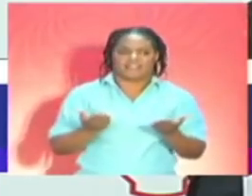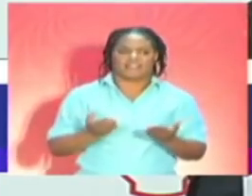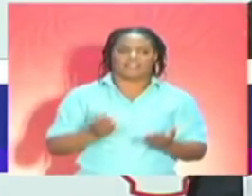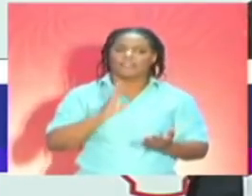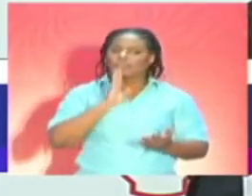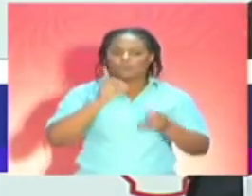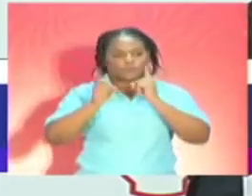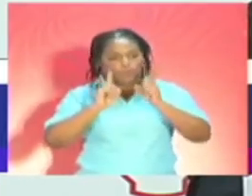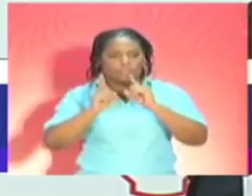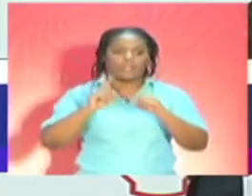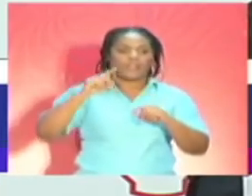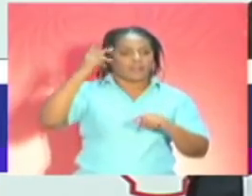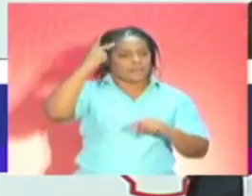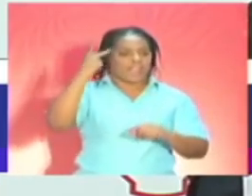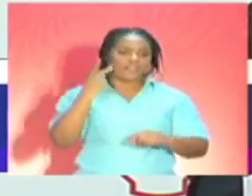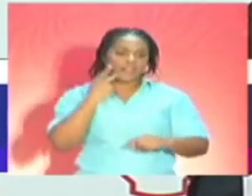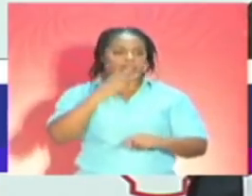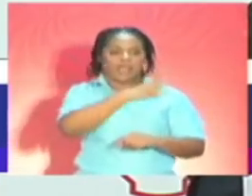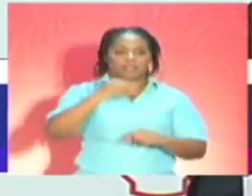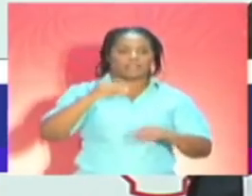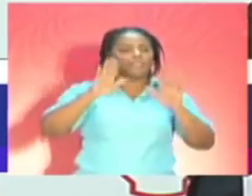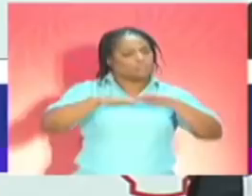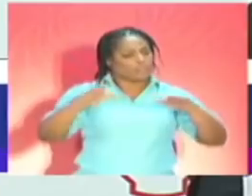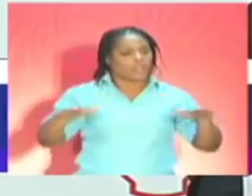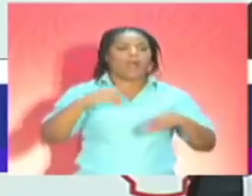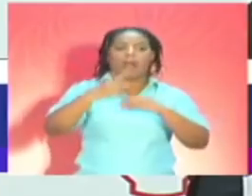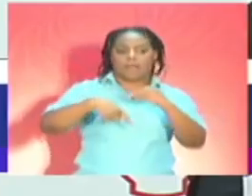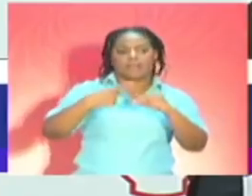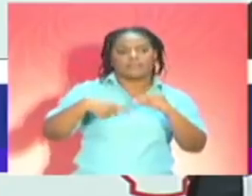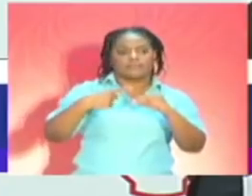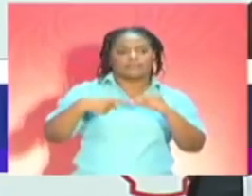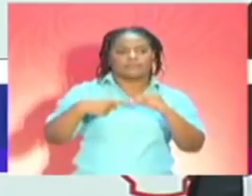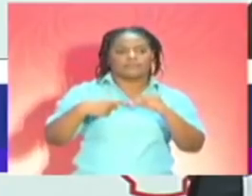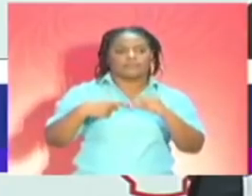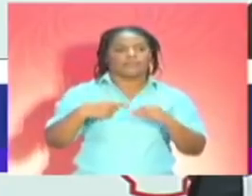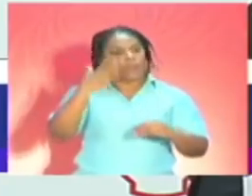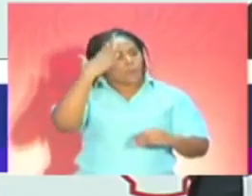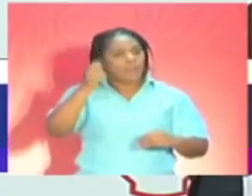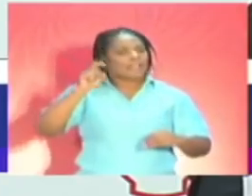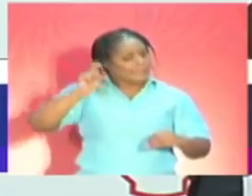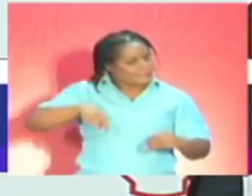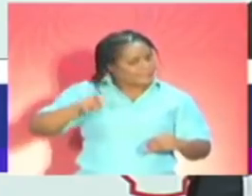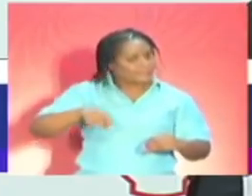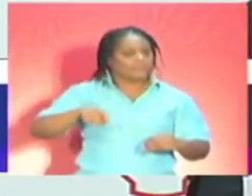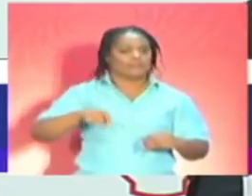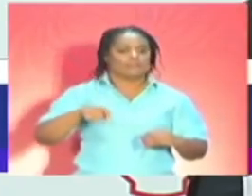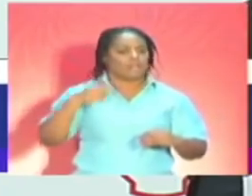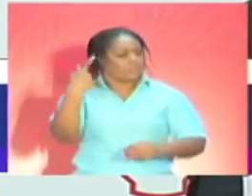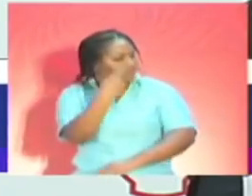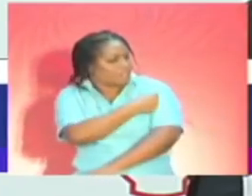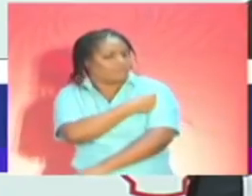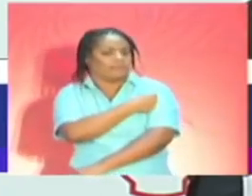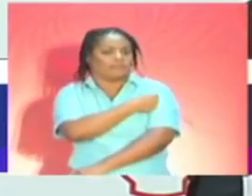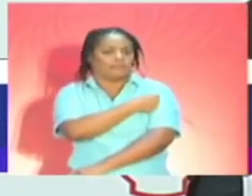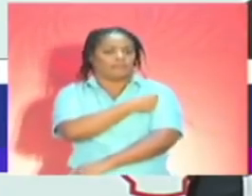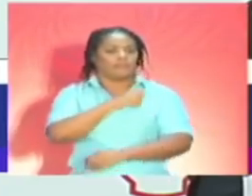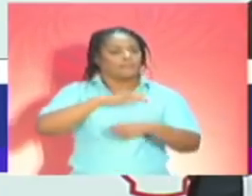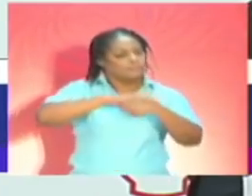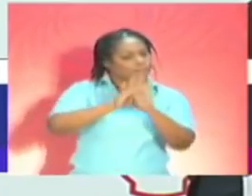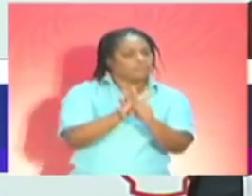and the children on the benefits of vaccinating children against COVID-19. As a